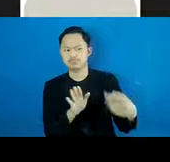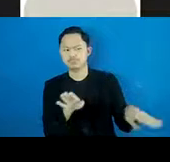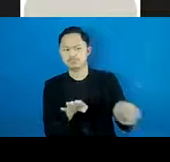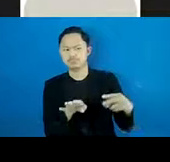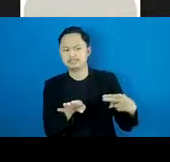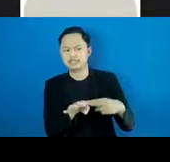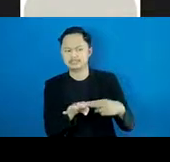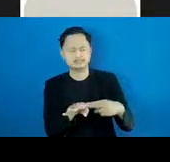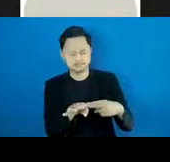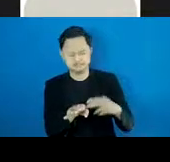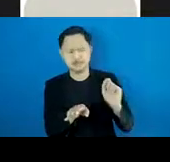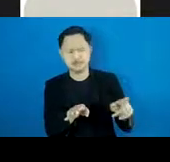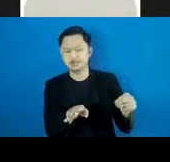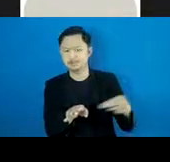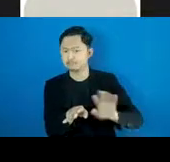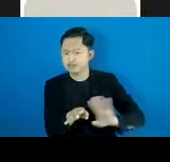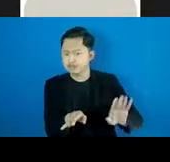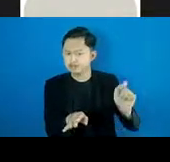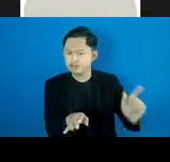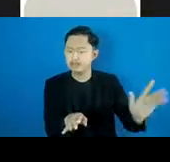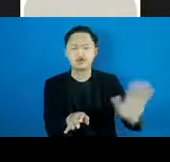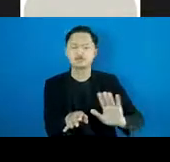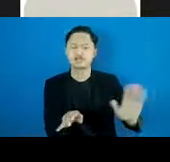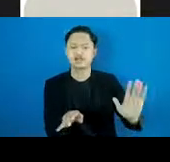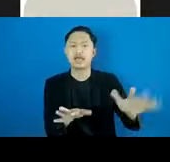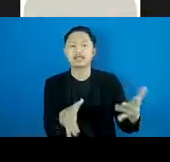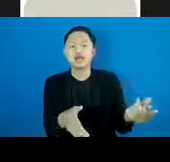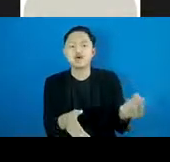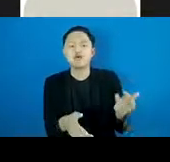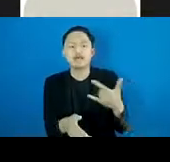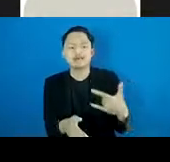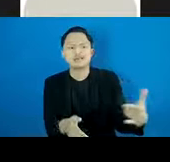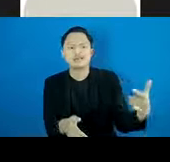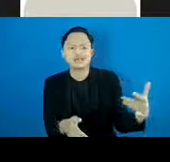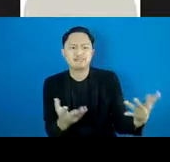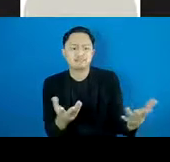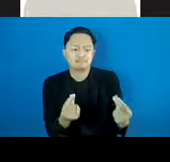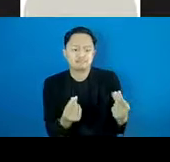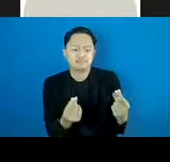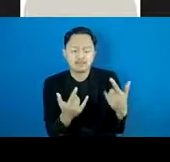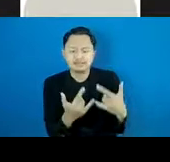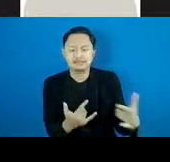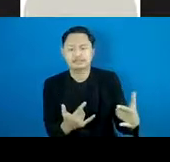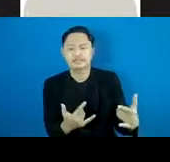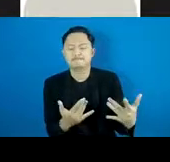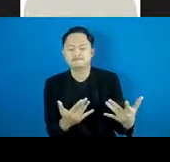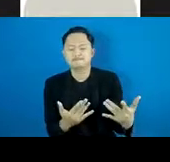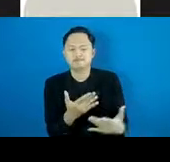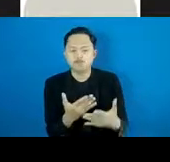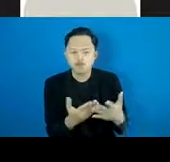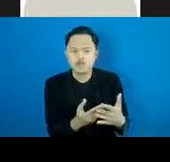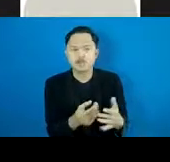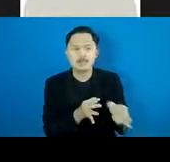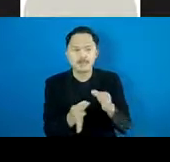charging company is assured of their revenue or the fixed costs that they will be incurring in setting up and running the charging